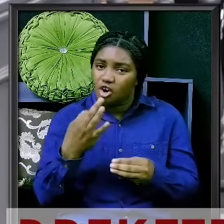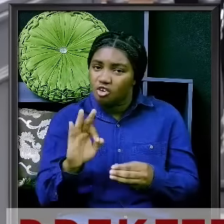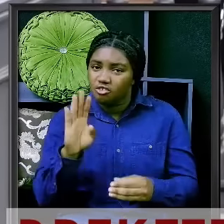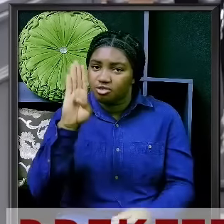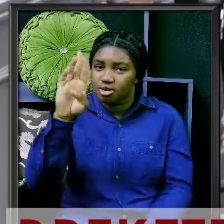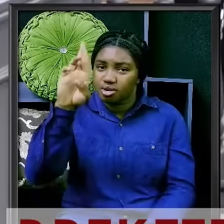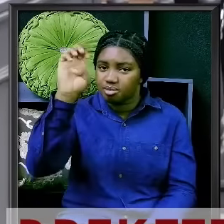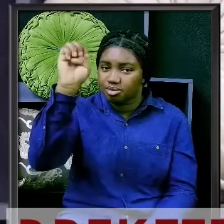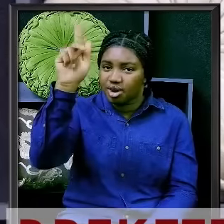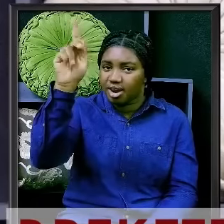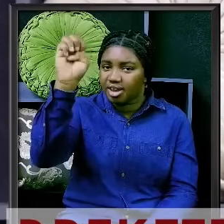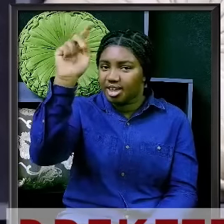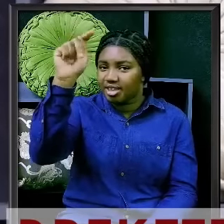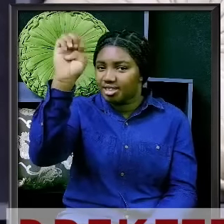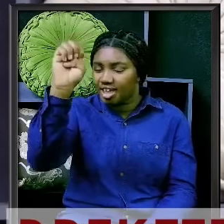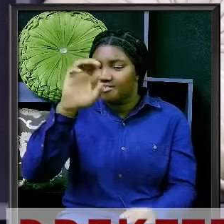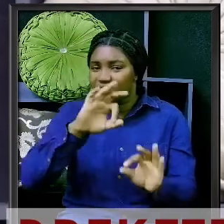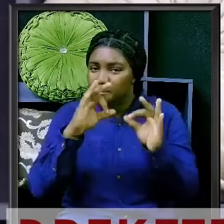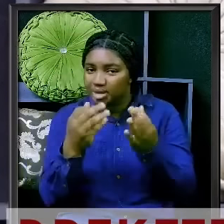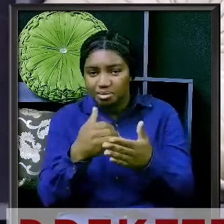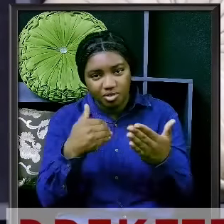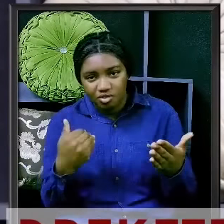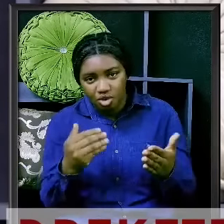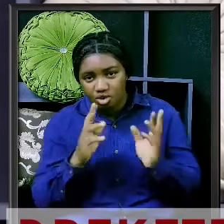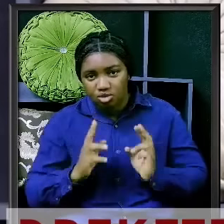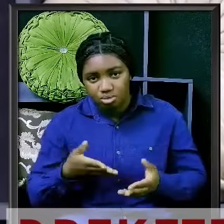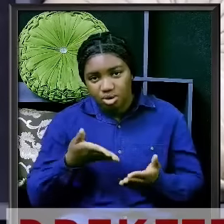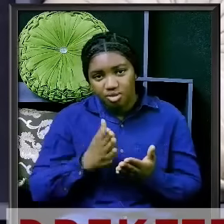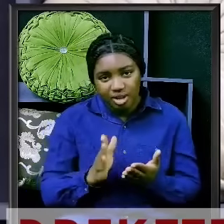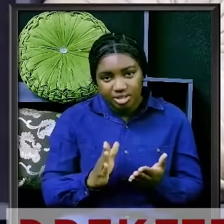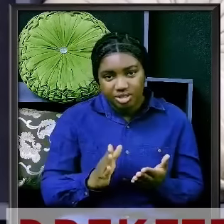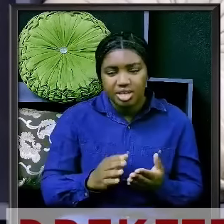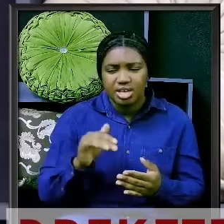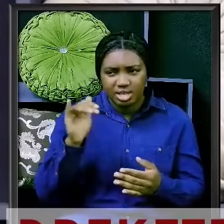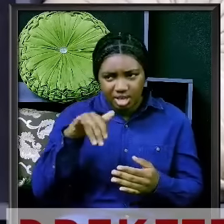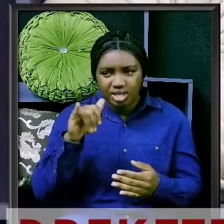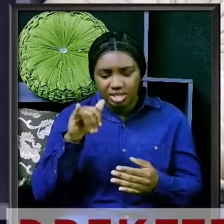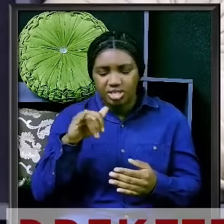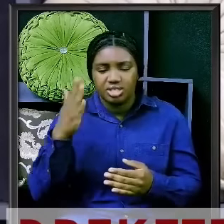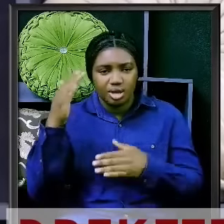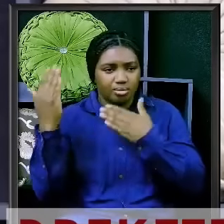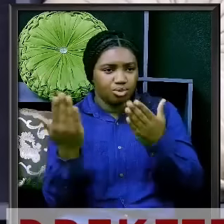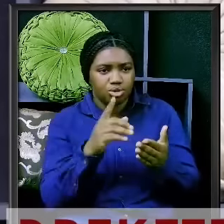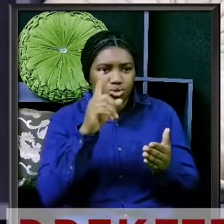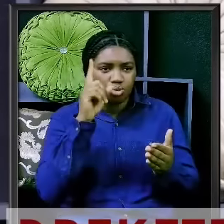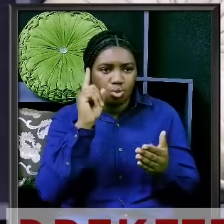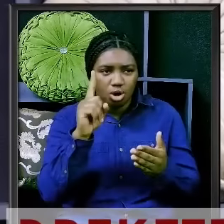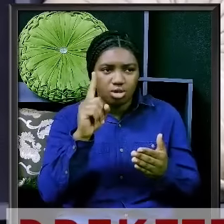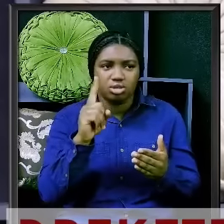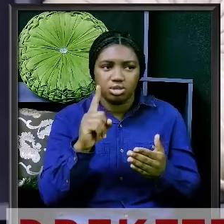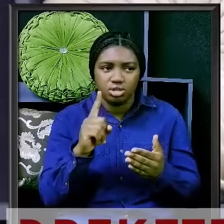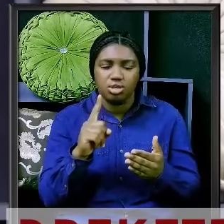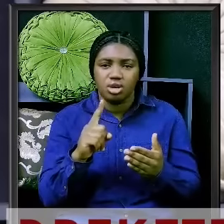Human Rights Radio and Television, Abuja. Yes, they referred one case of Mrs. Indine to